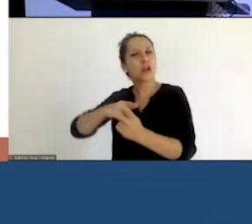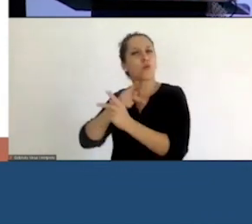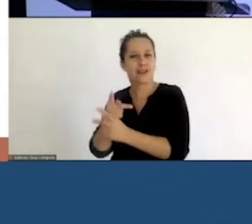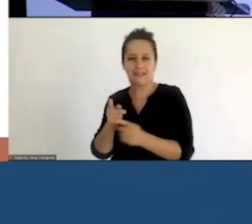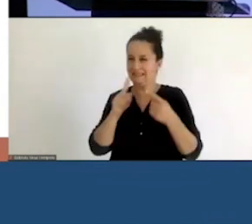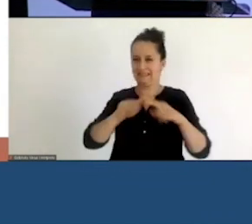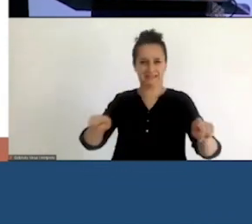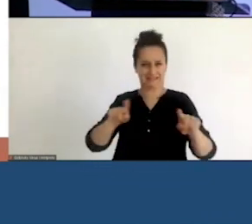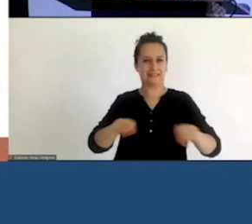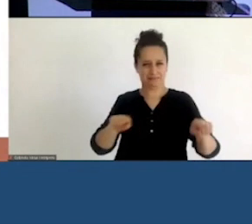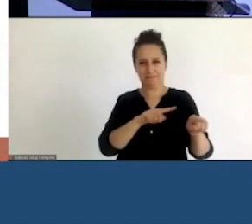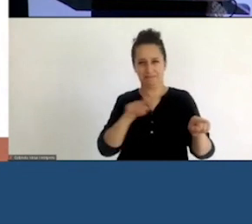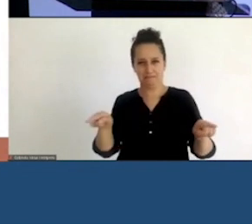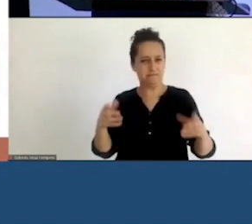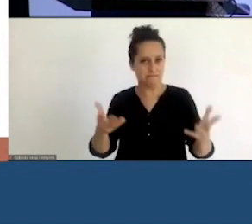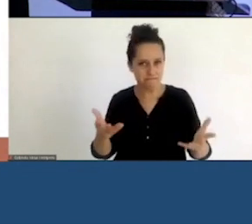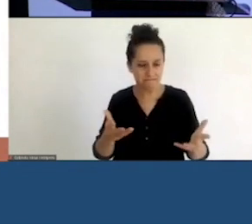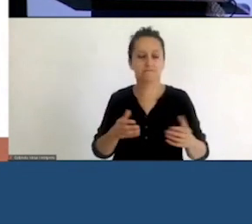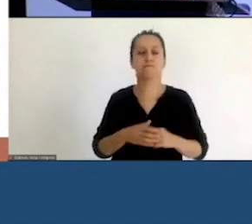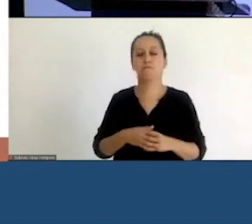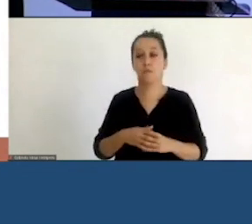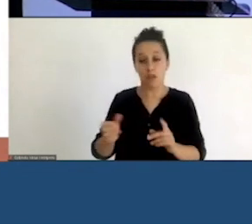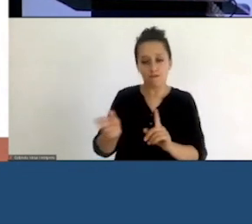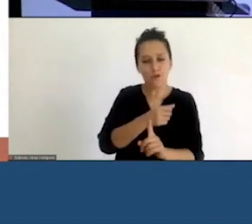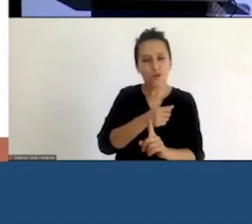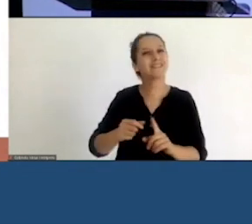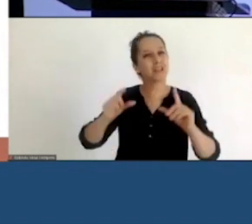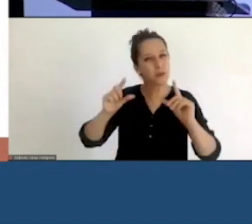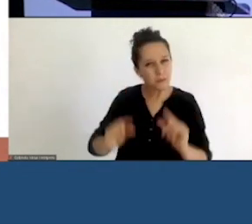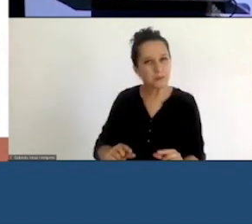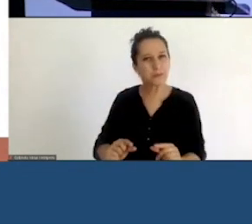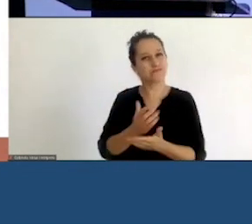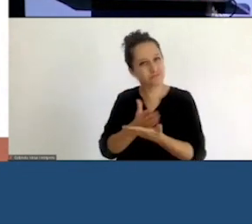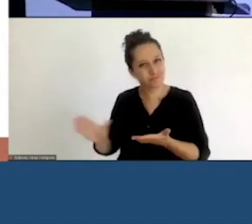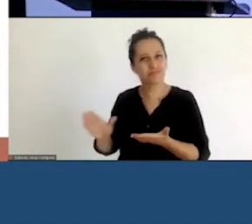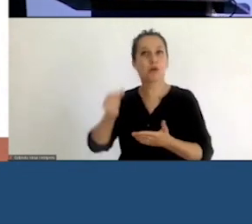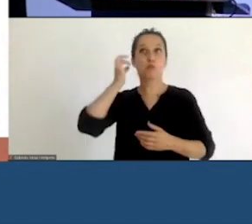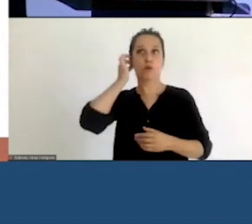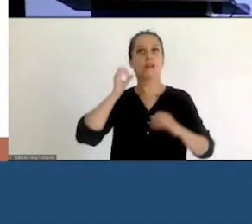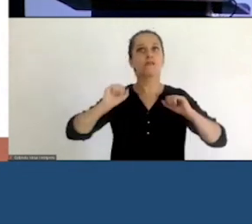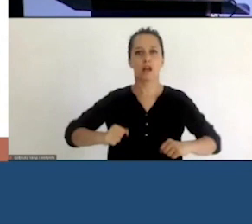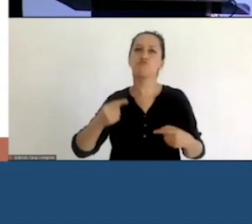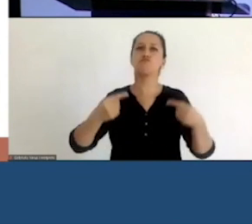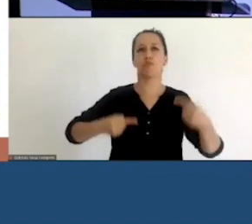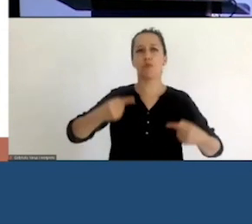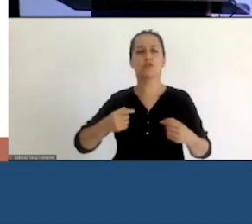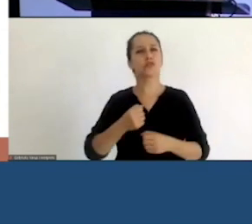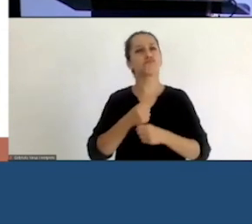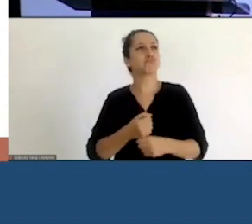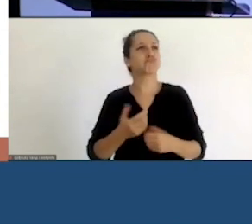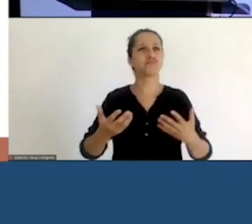of care. And of course, we have to fight against violence and promote political participation by women. It's a society